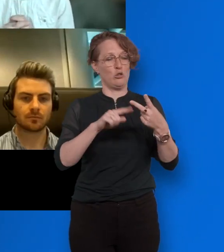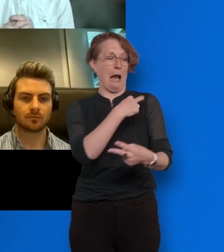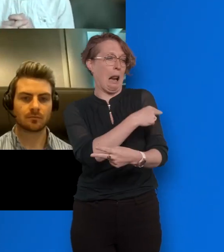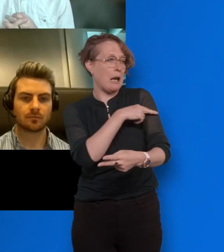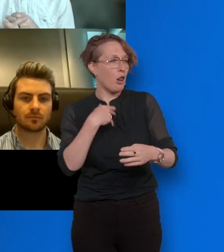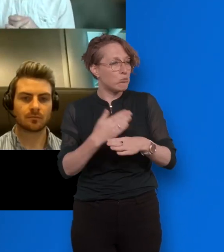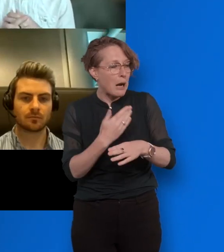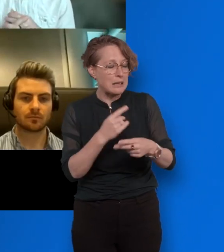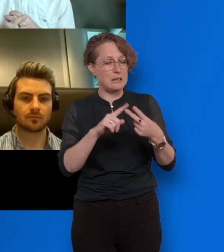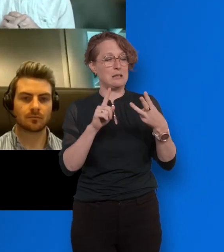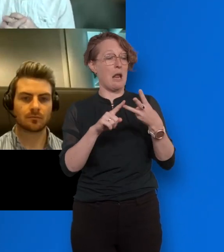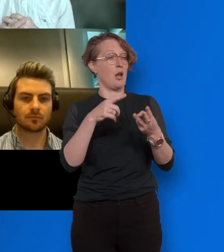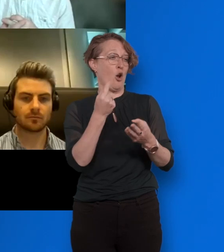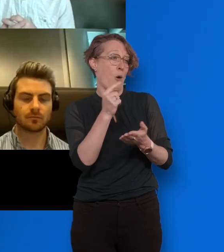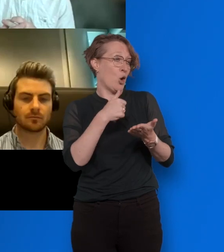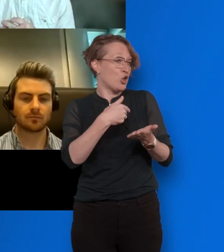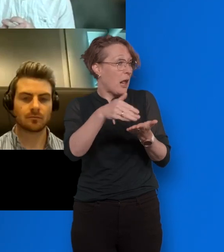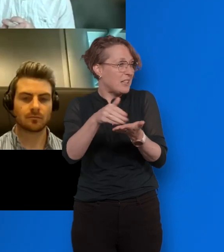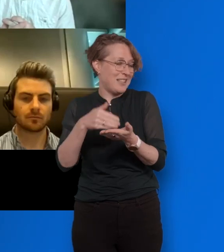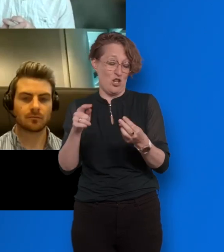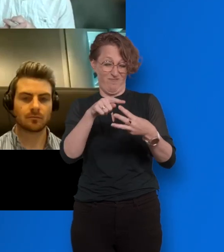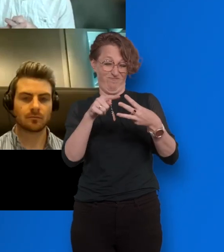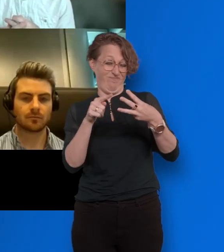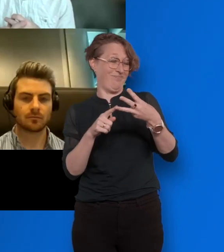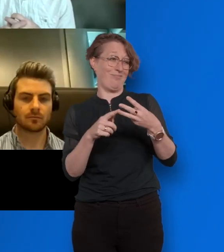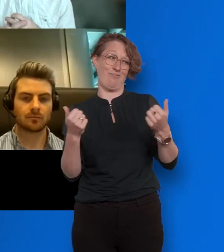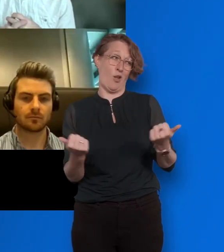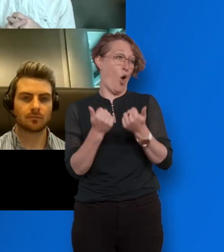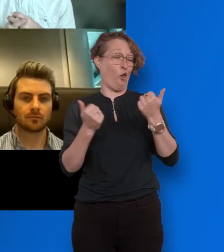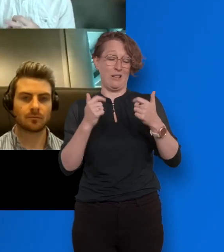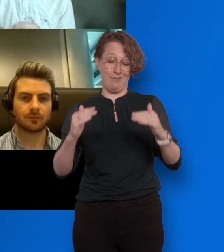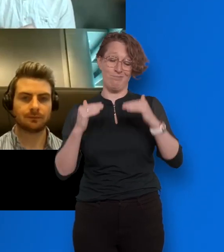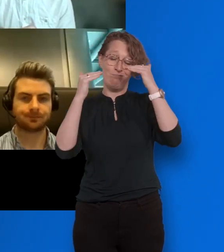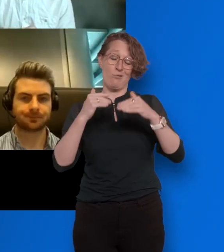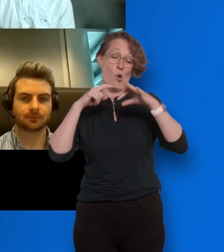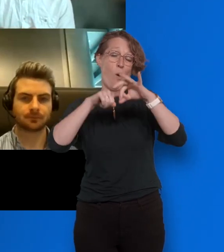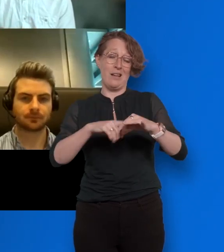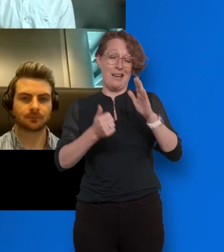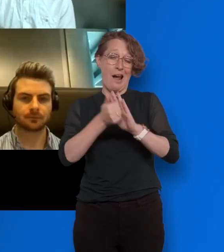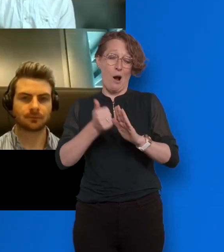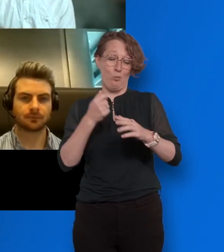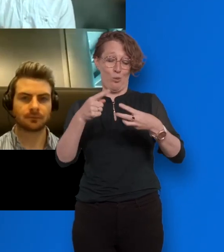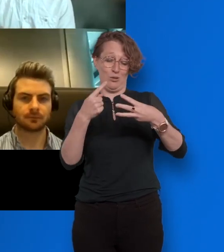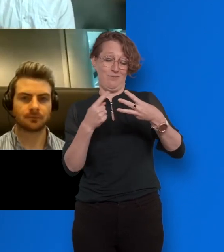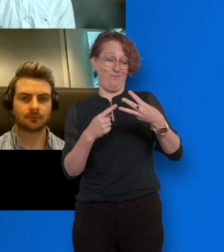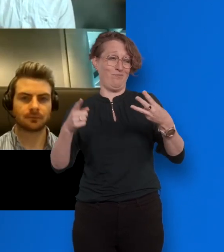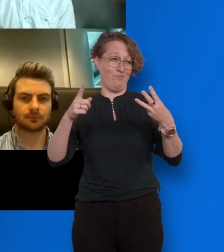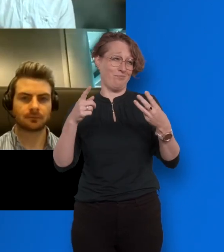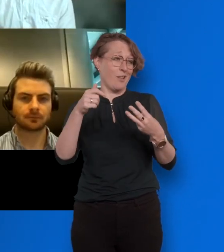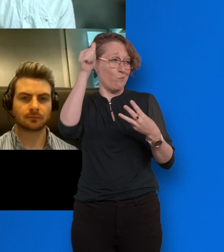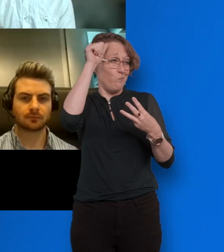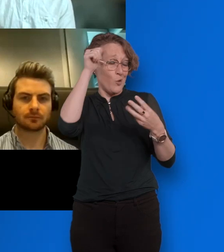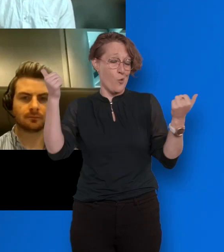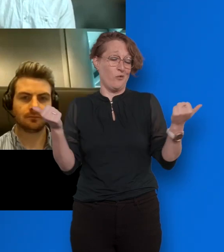and commercialization are already very highly prized qualities and outputs and activities in the cancer